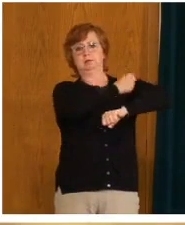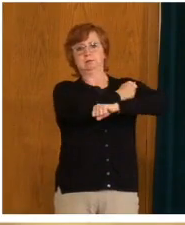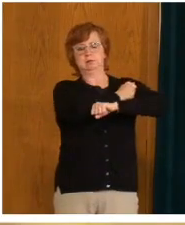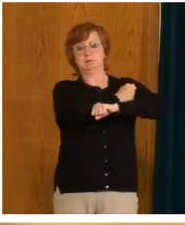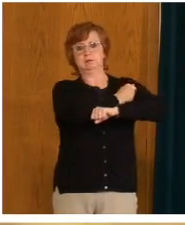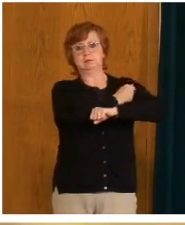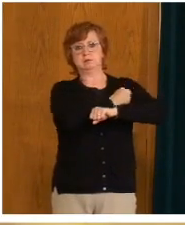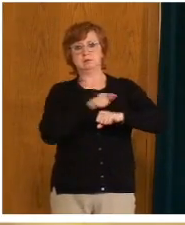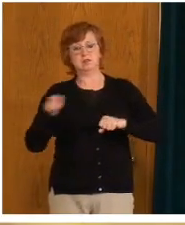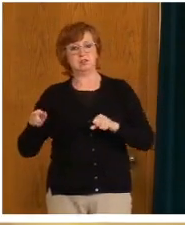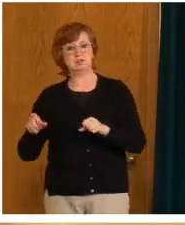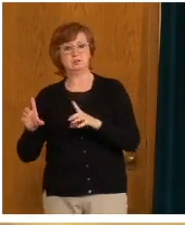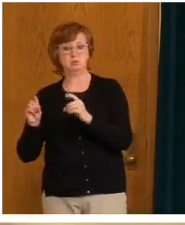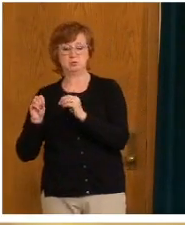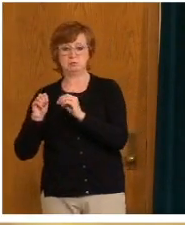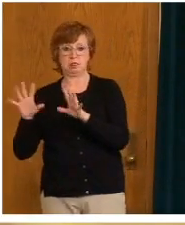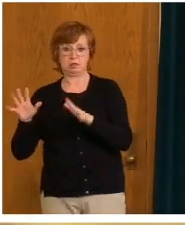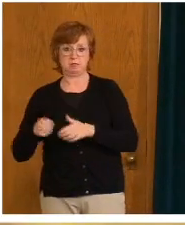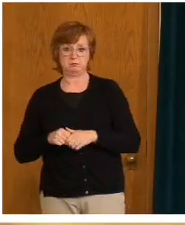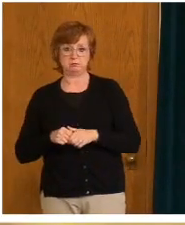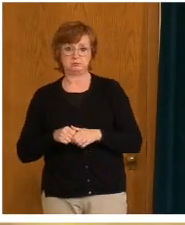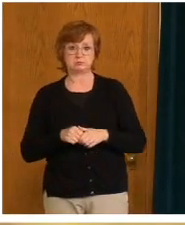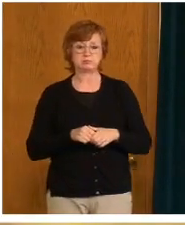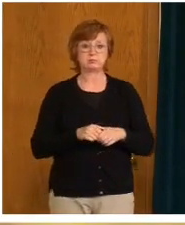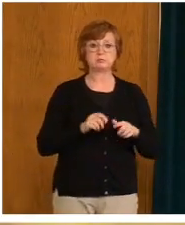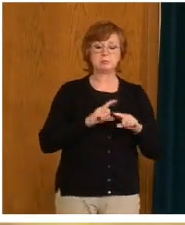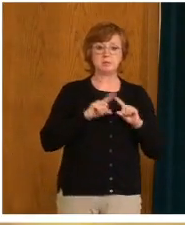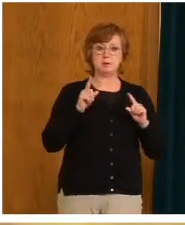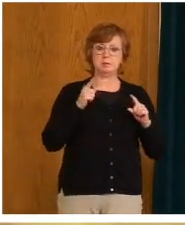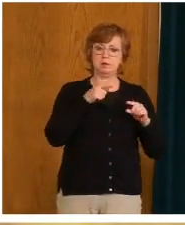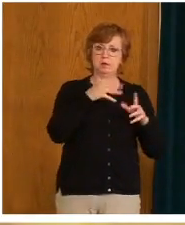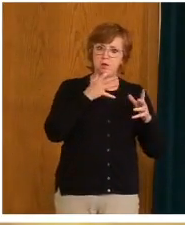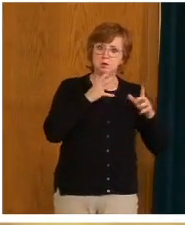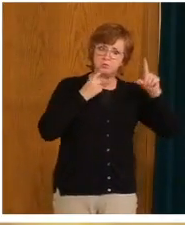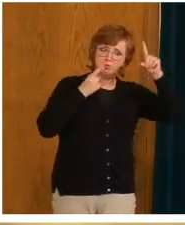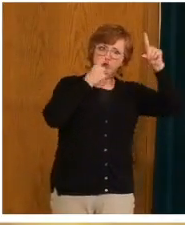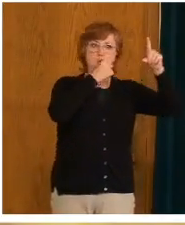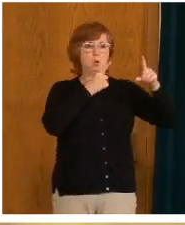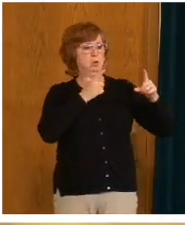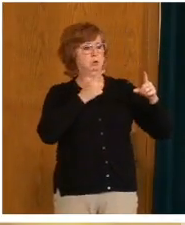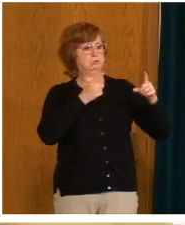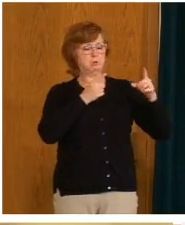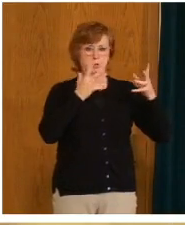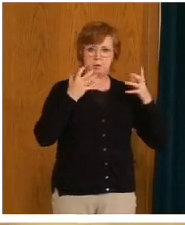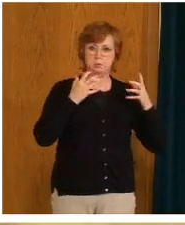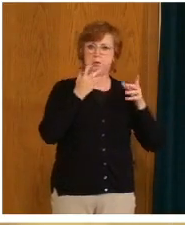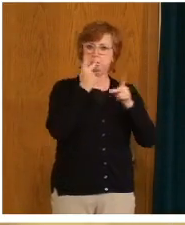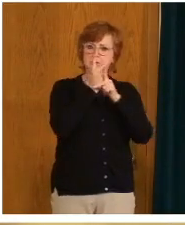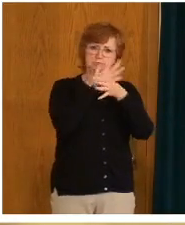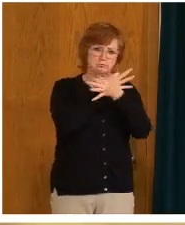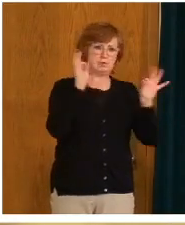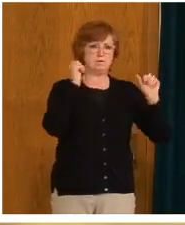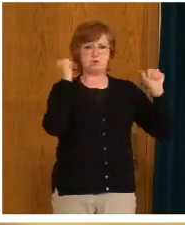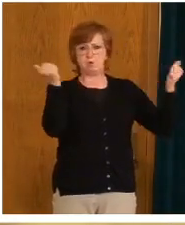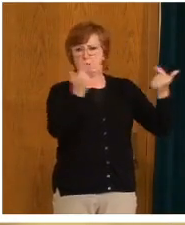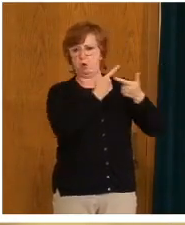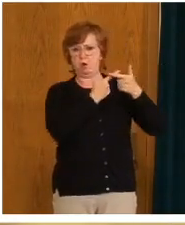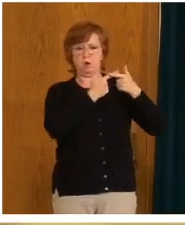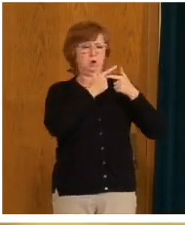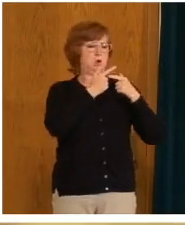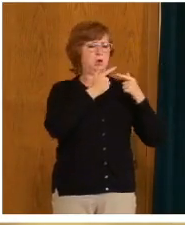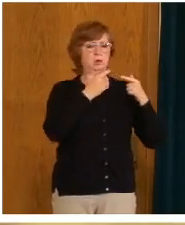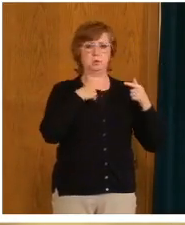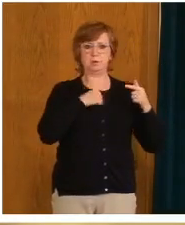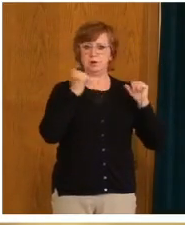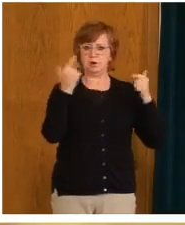these restrictions and restore the freedoms that we all truly value. We're all going out and getting vaccinated. It seems ridiculous